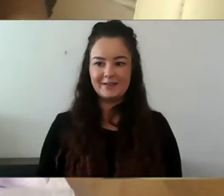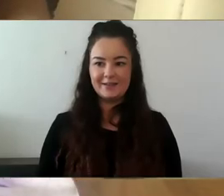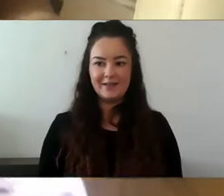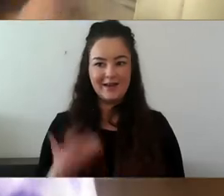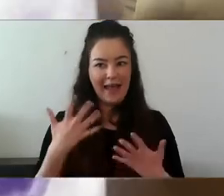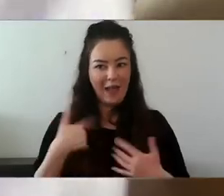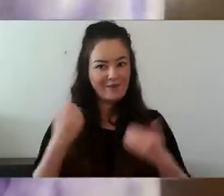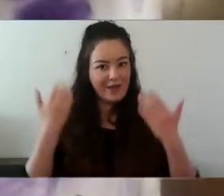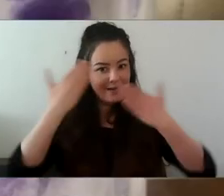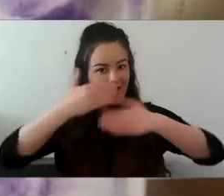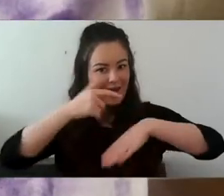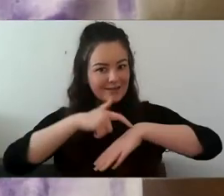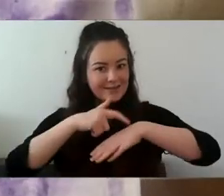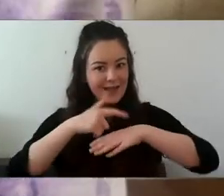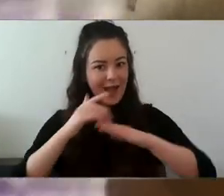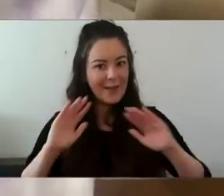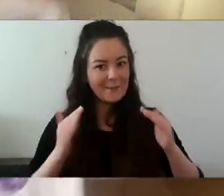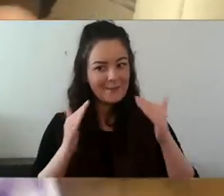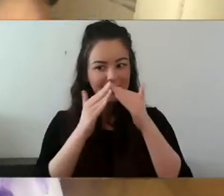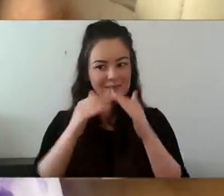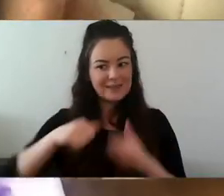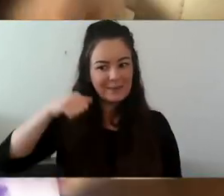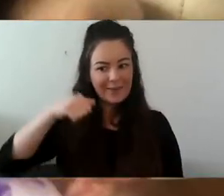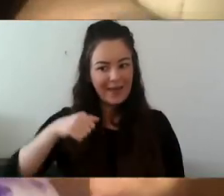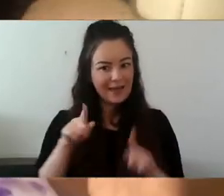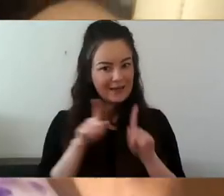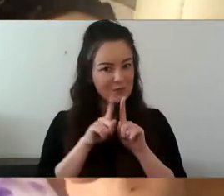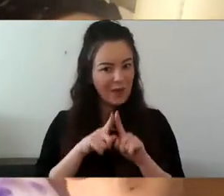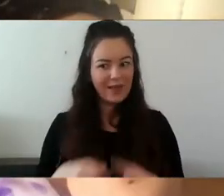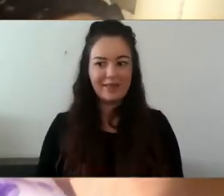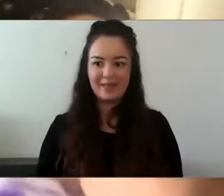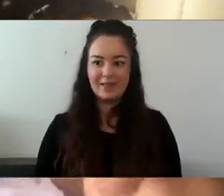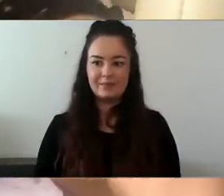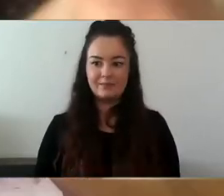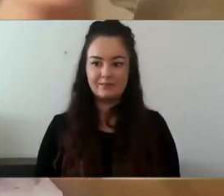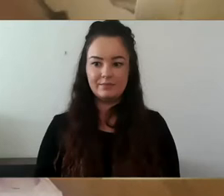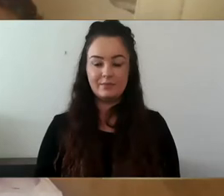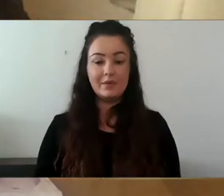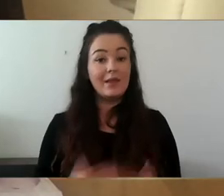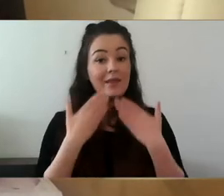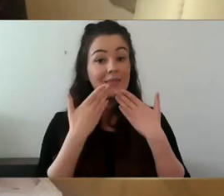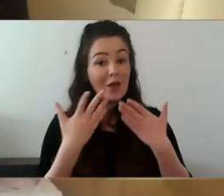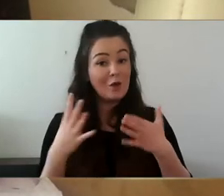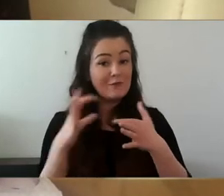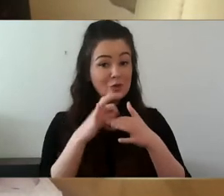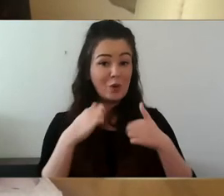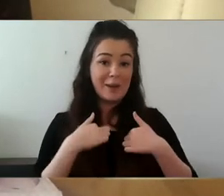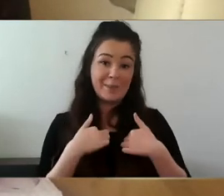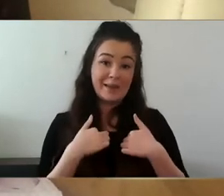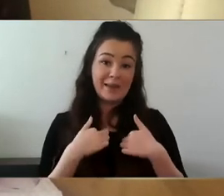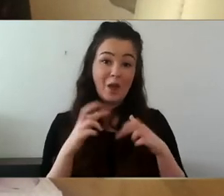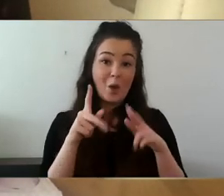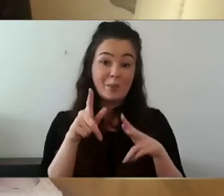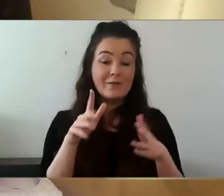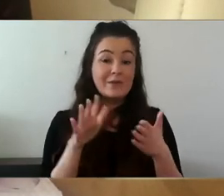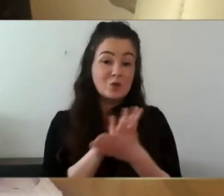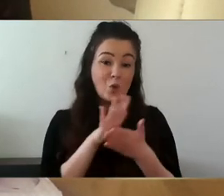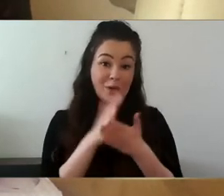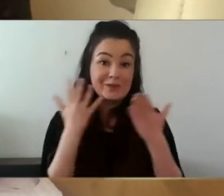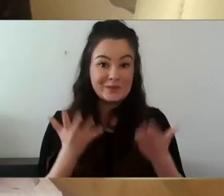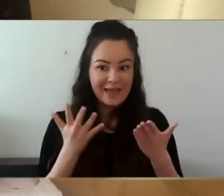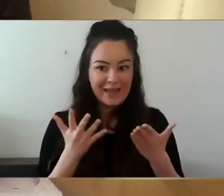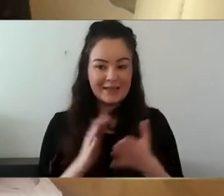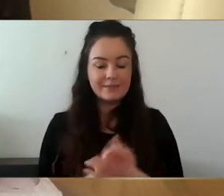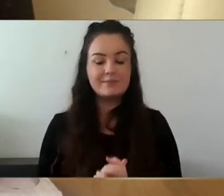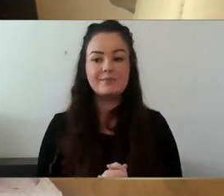a nighttime mountain bag as well. And thank you for joining me, everyone. I really hope